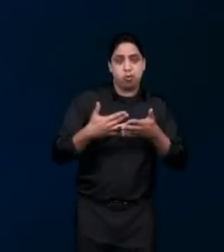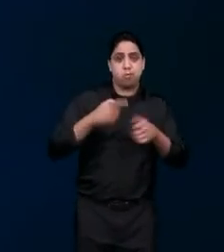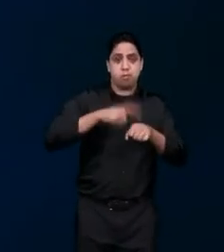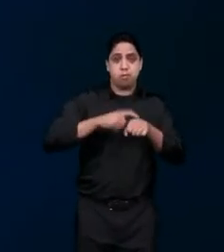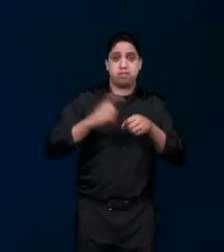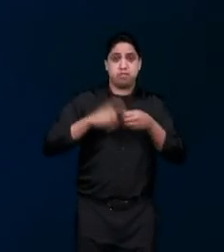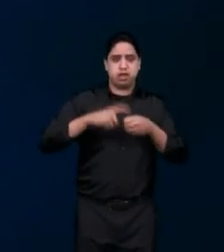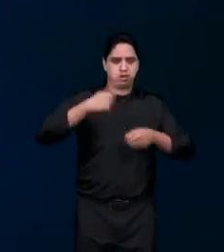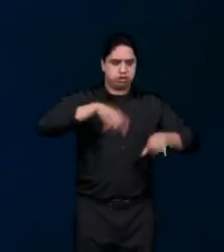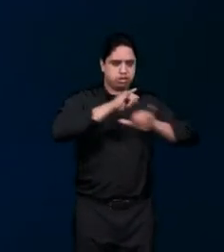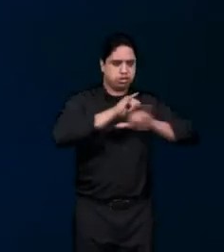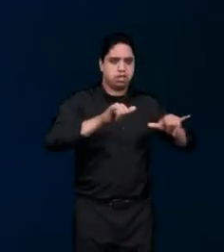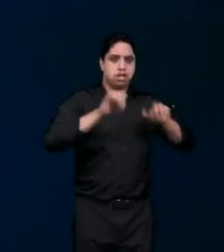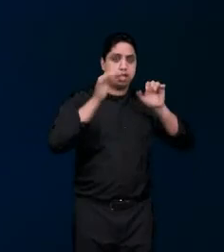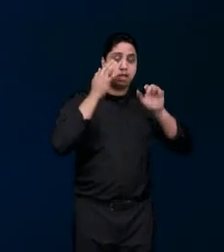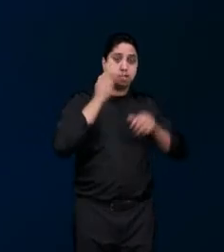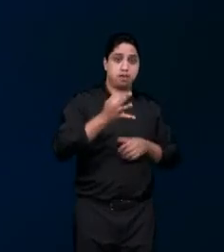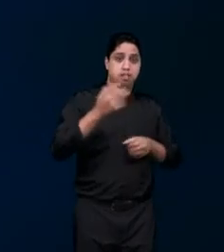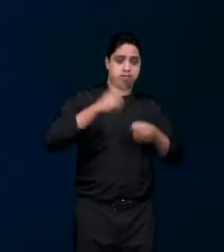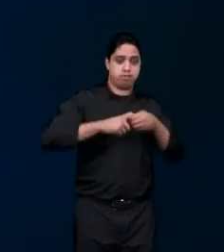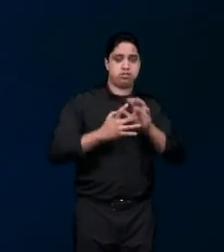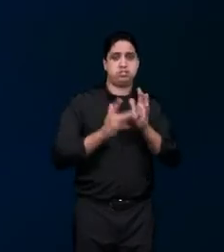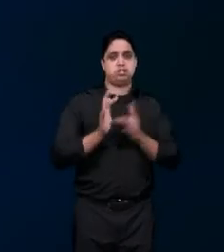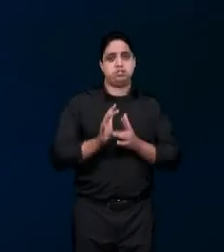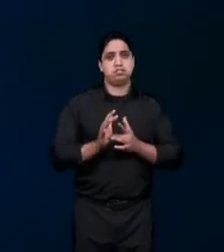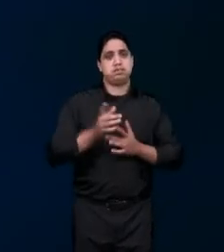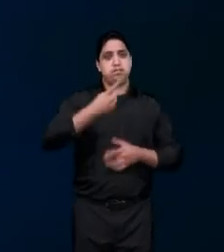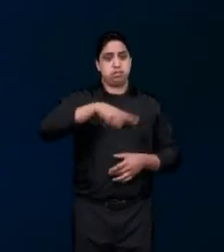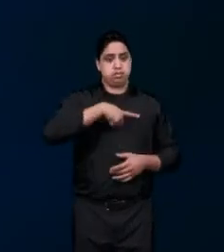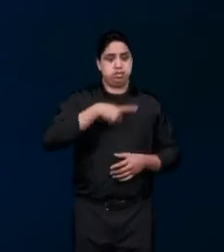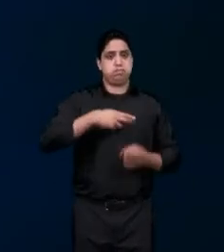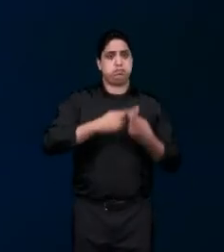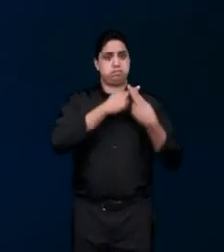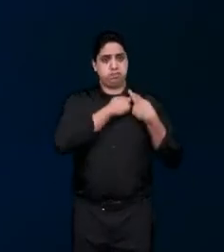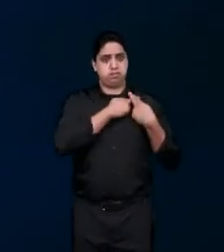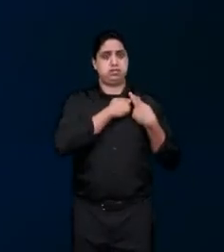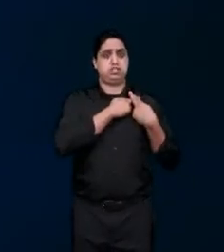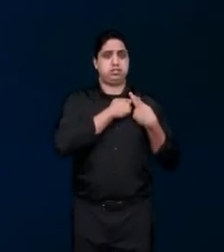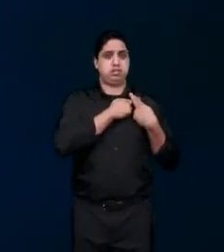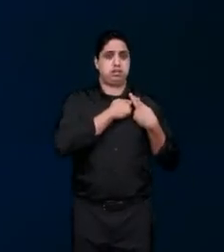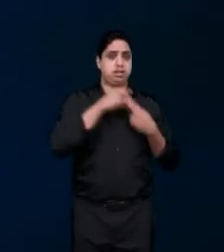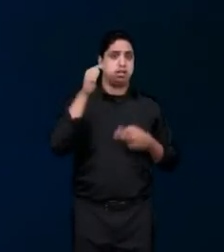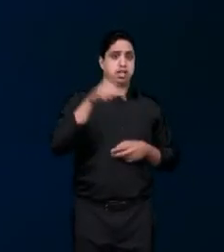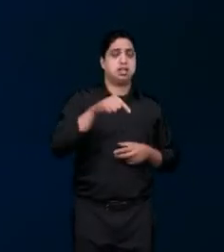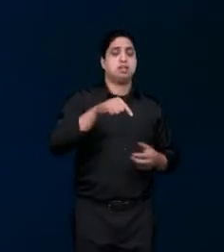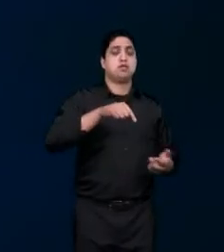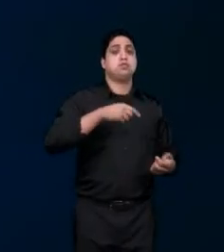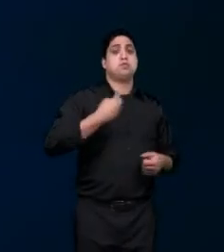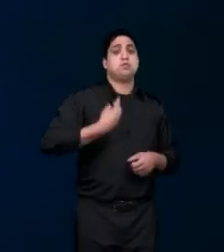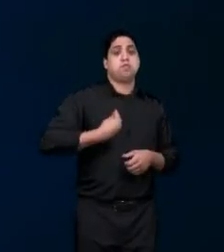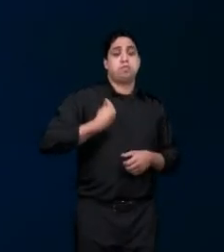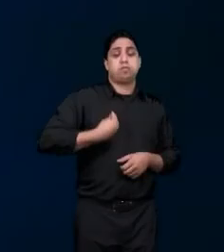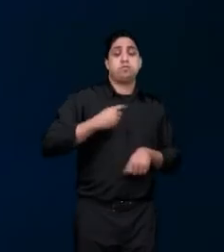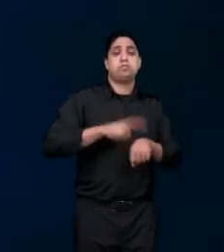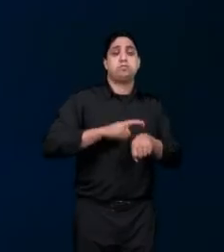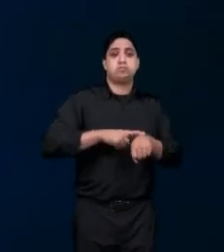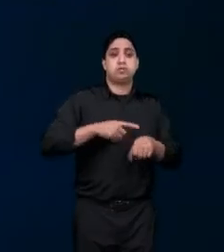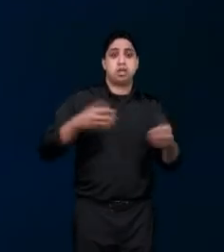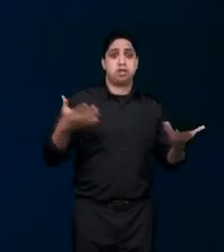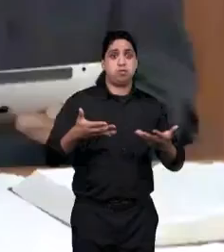Jesus. And we have a prophetic message for today, which is Maranatha, the Lord Jesus will